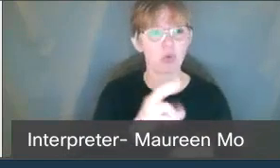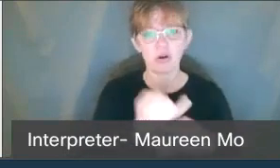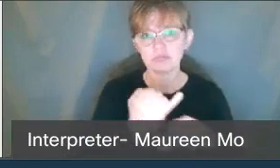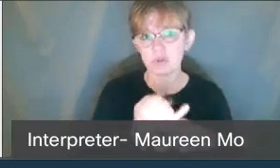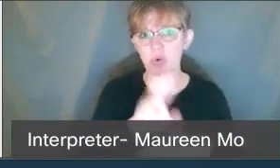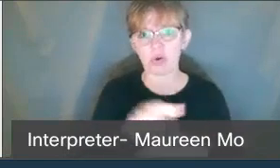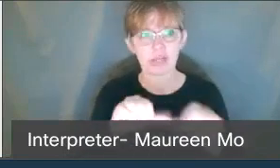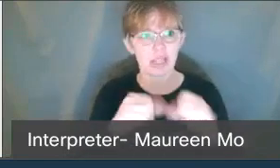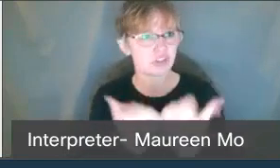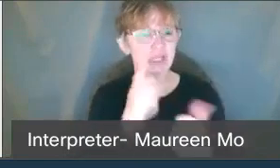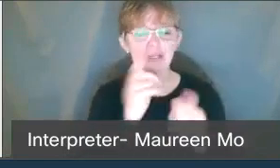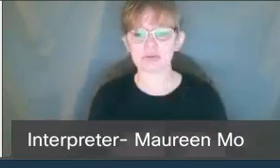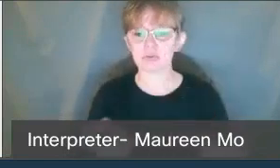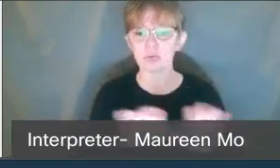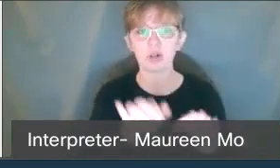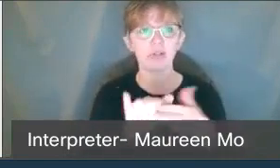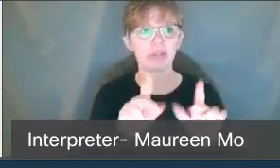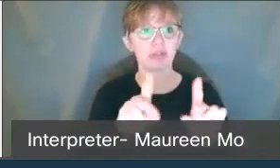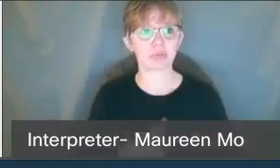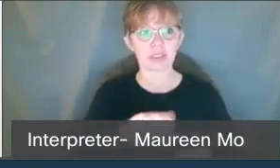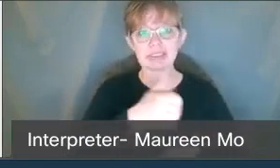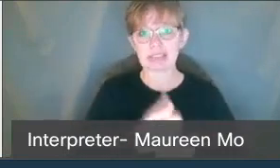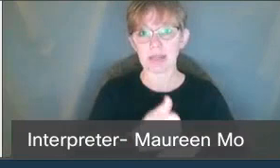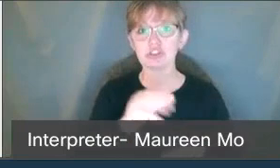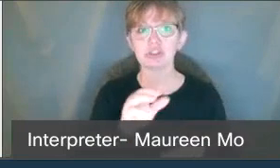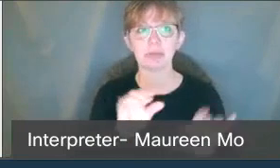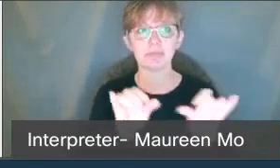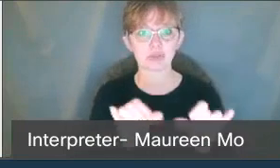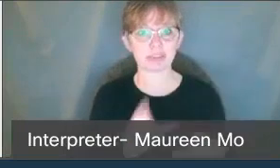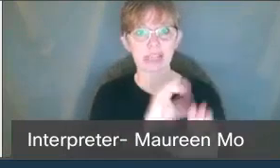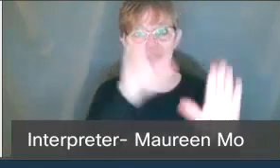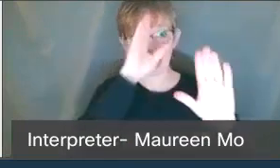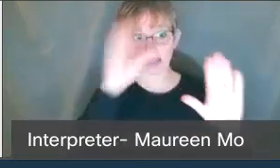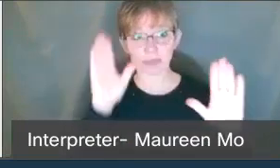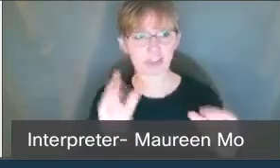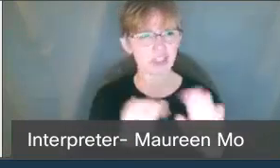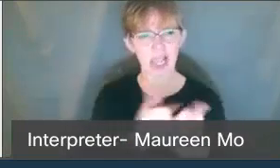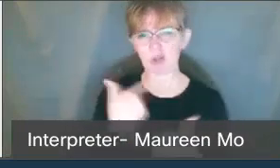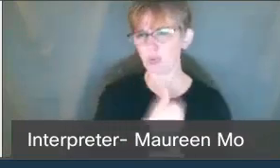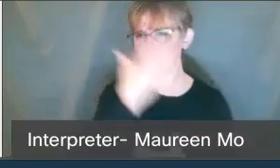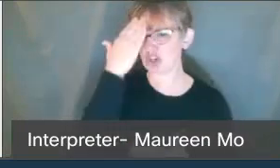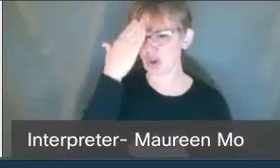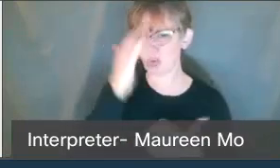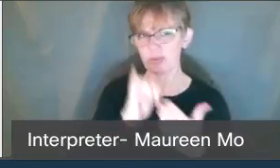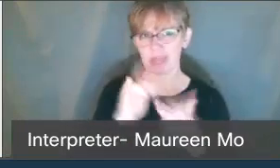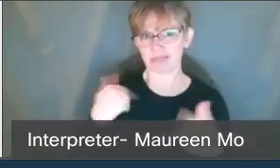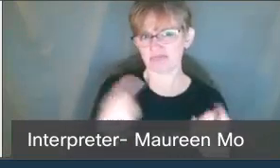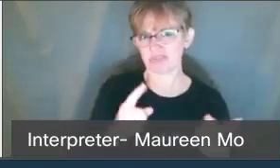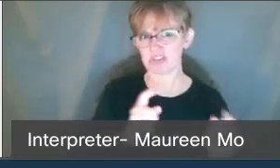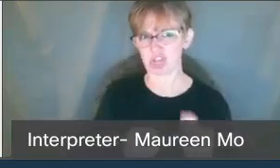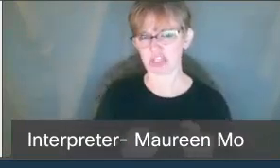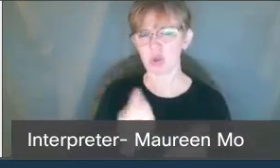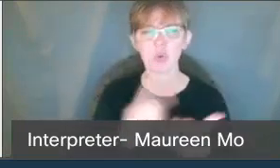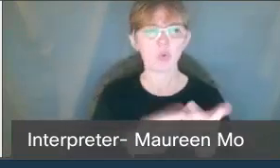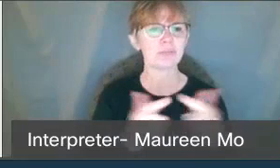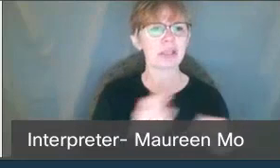going to be critical that individuals establish metrics and expectations. How do we know if there's been a change? What is a big enough change